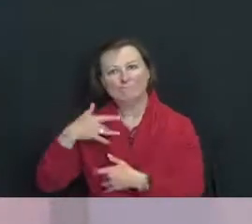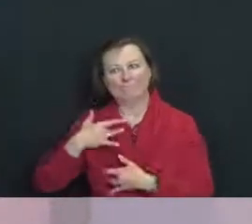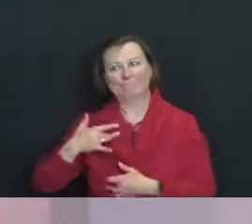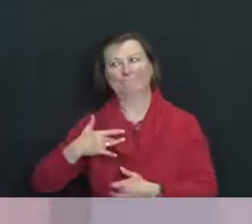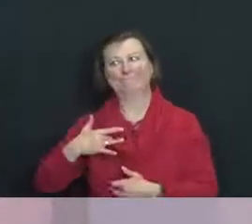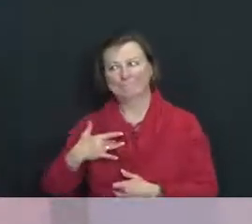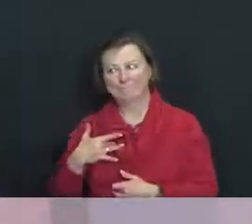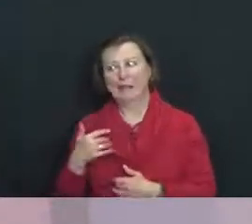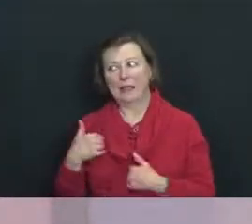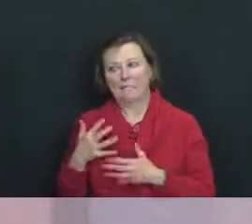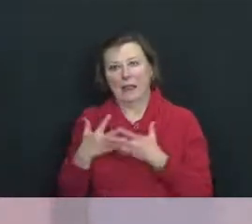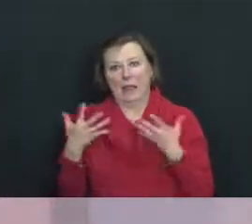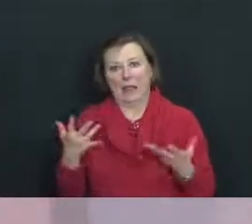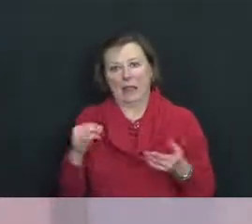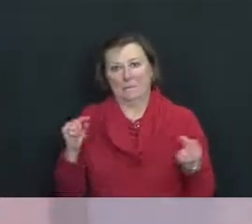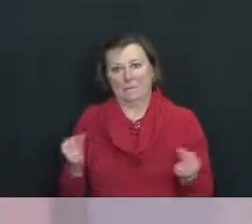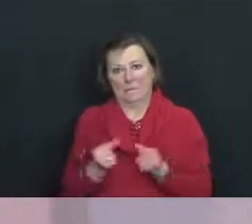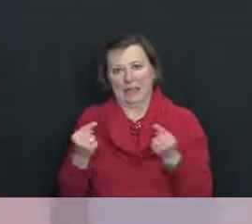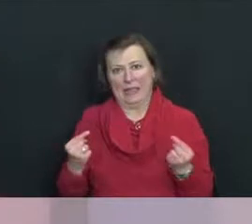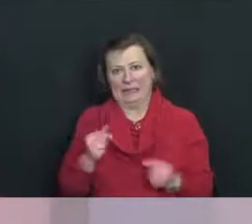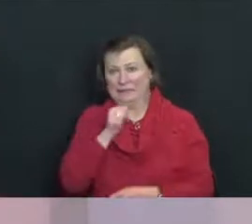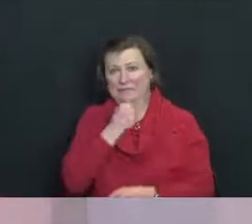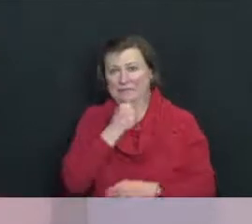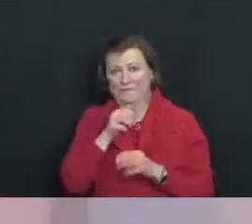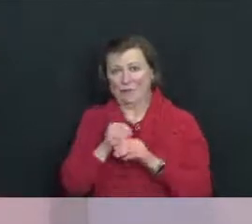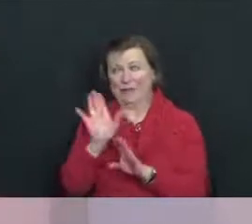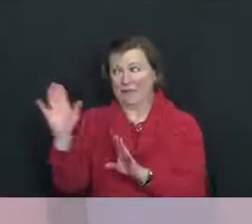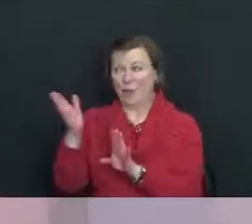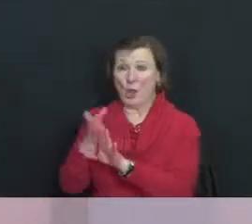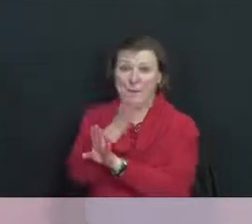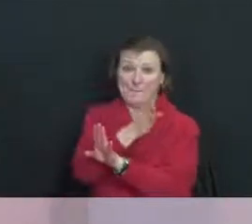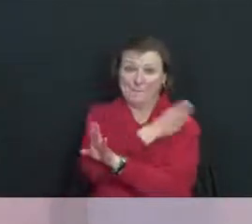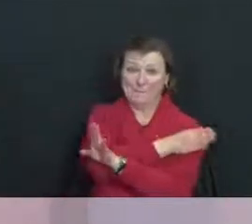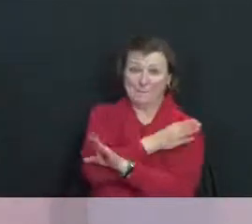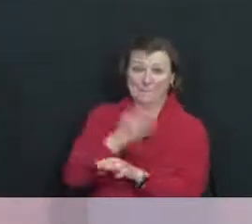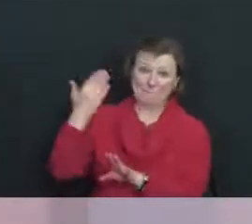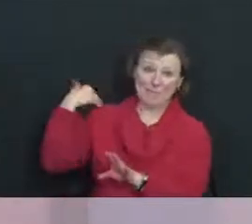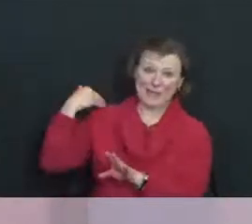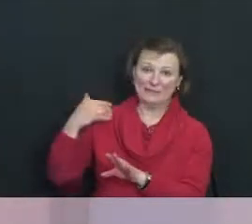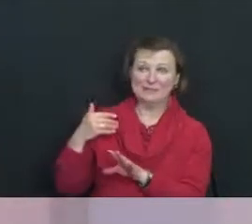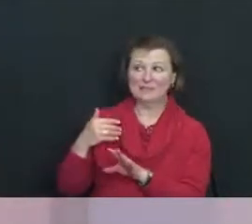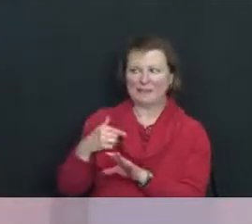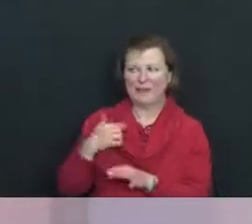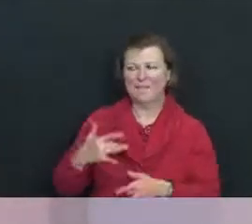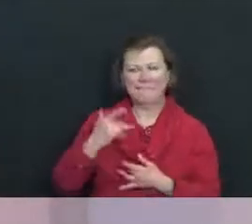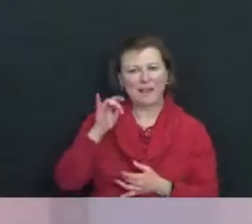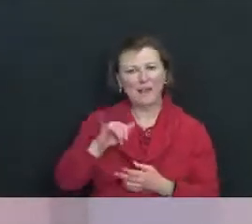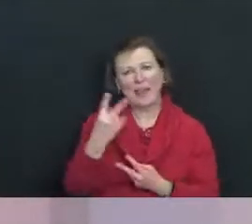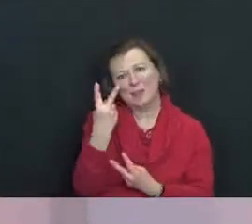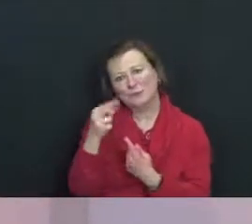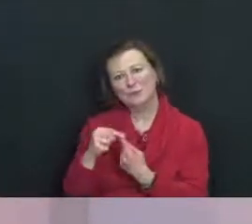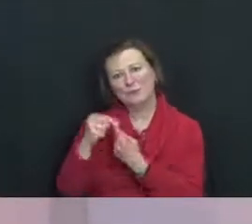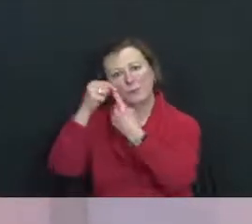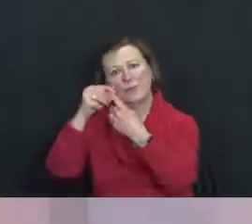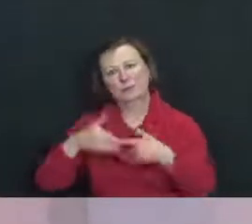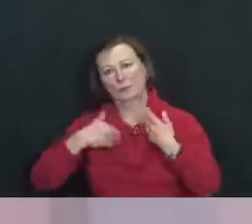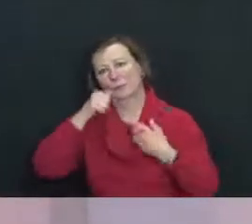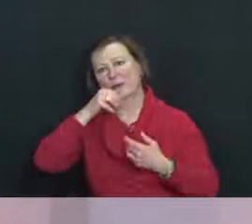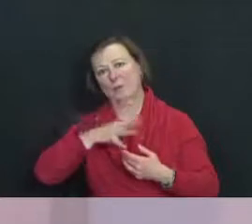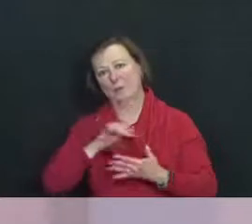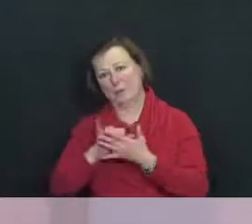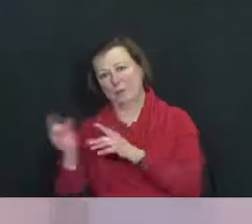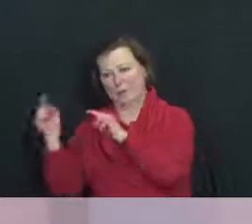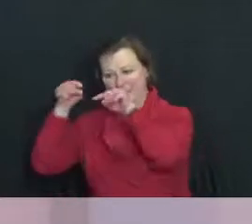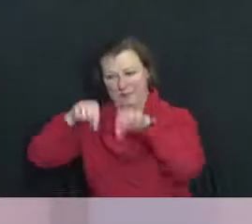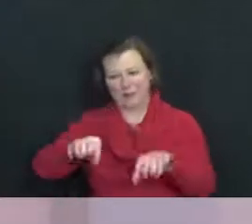there's been a lot of pain and suffering in the past. And I felt that with these two special young women who came to visit us that day.